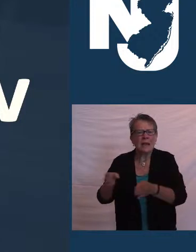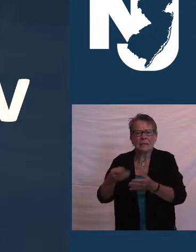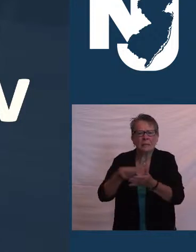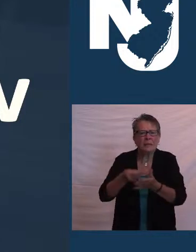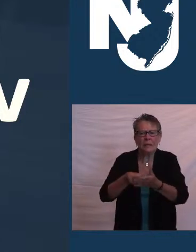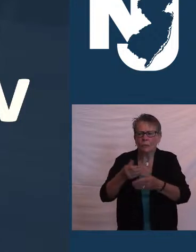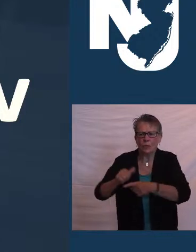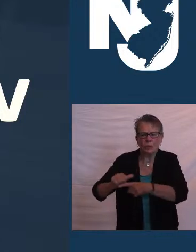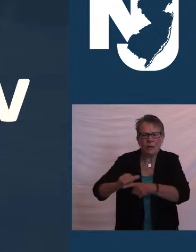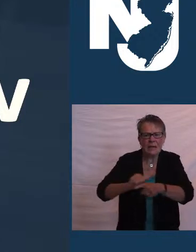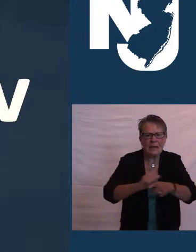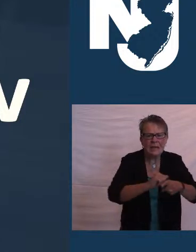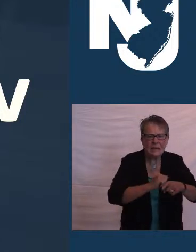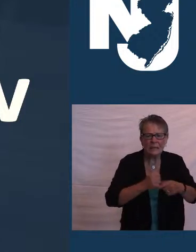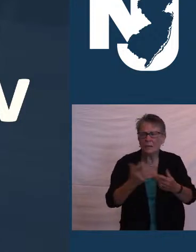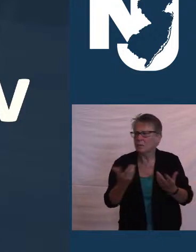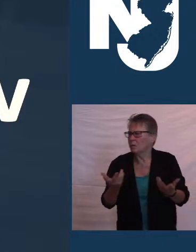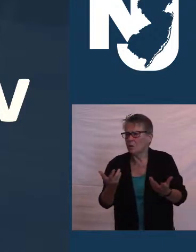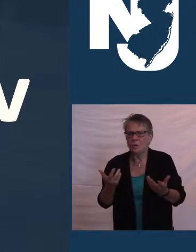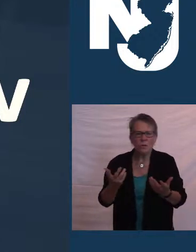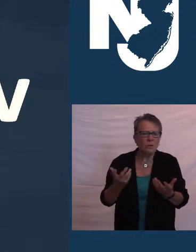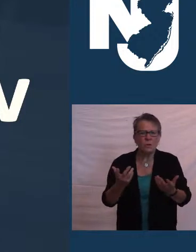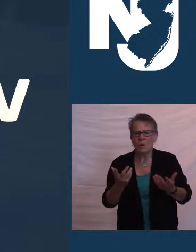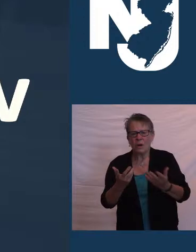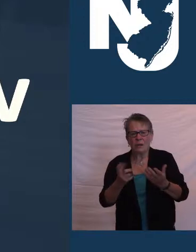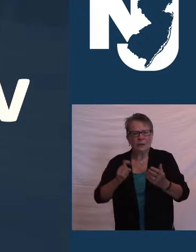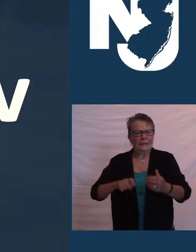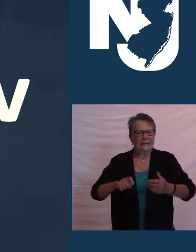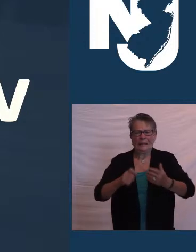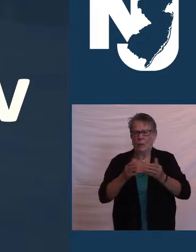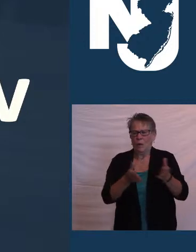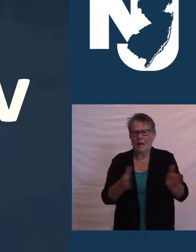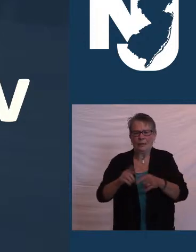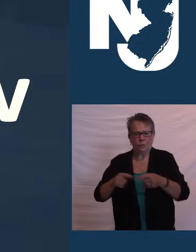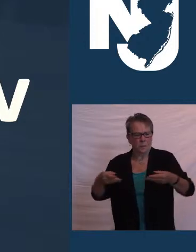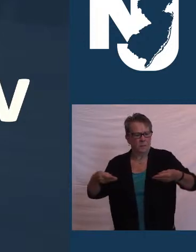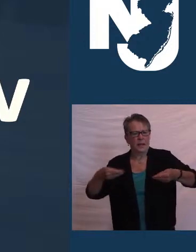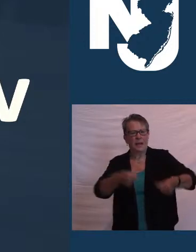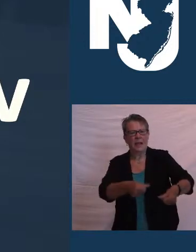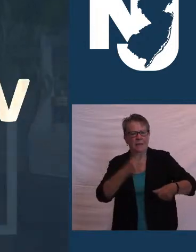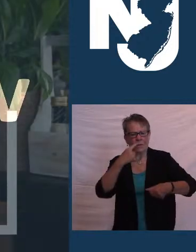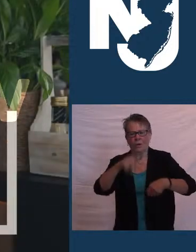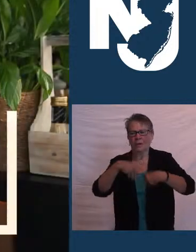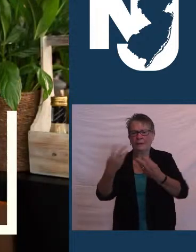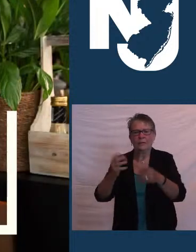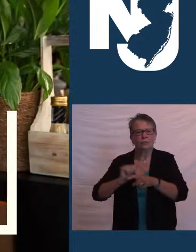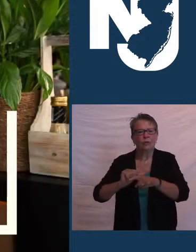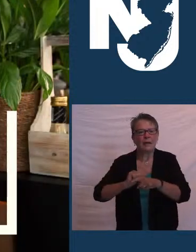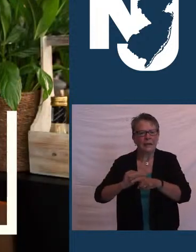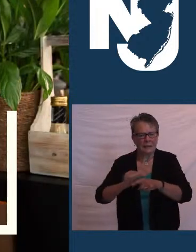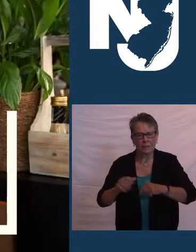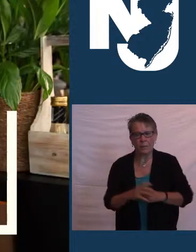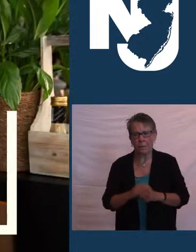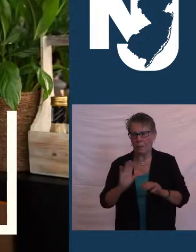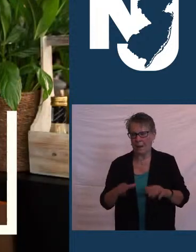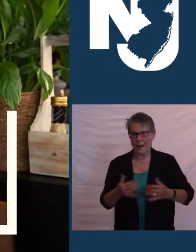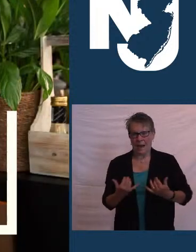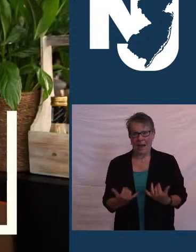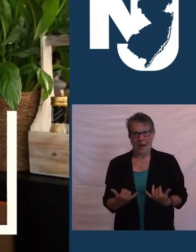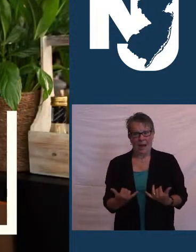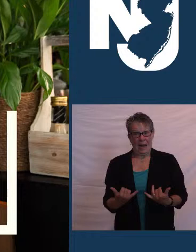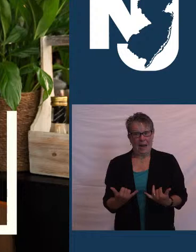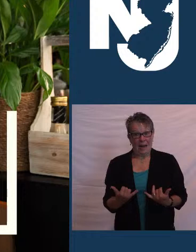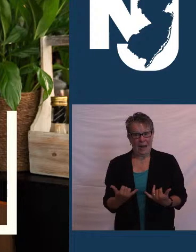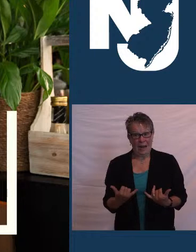hires who need on-the-job training. So to attack these twin sets of challenges, again, on the one hand,